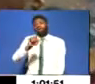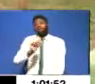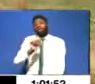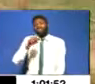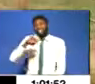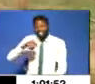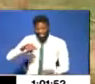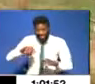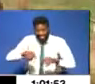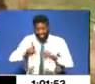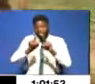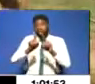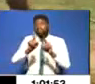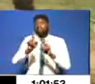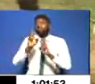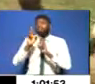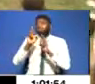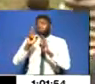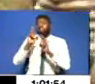dream.